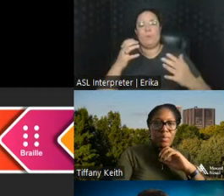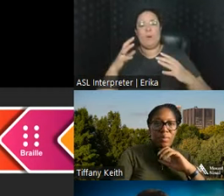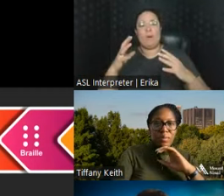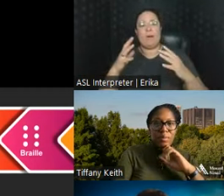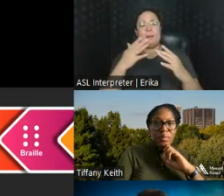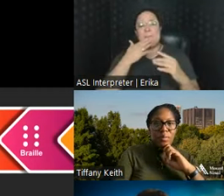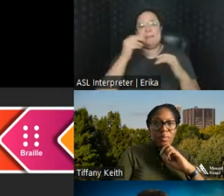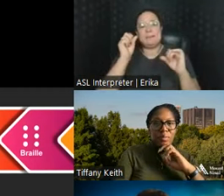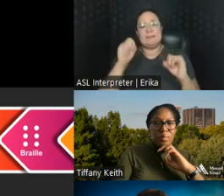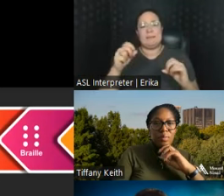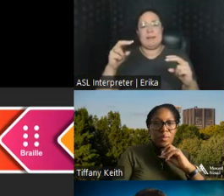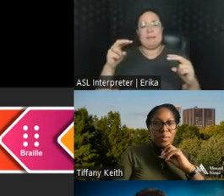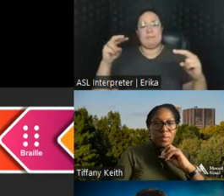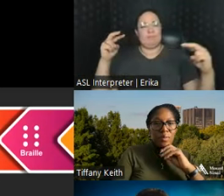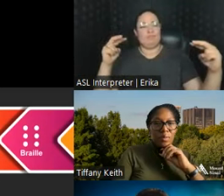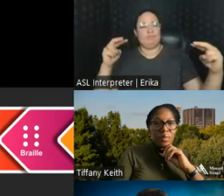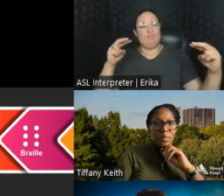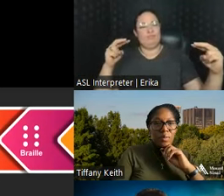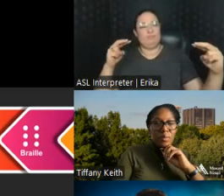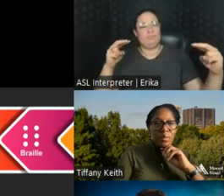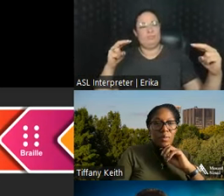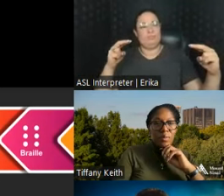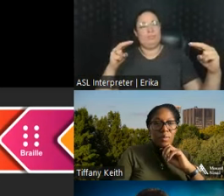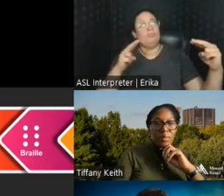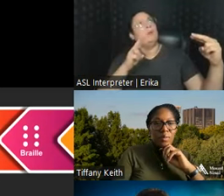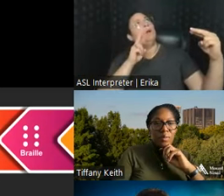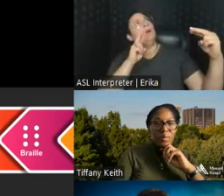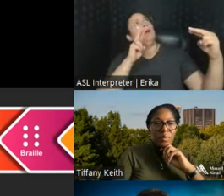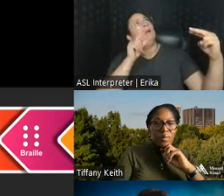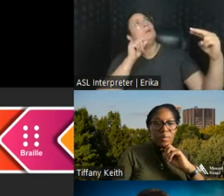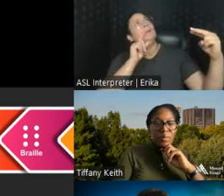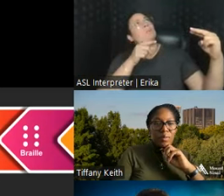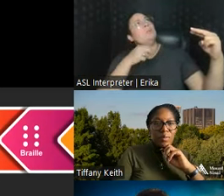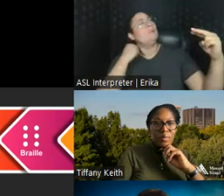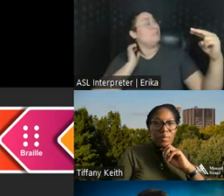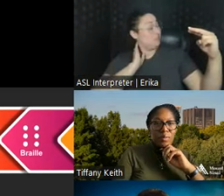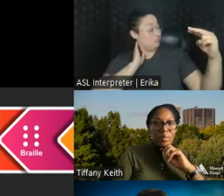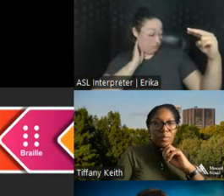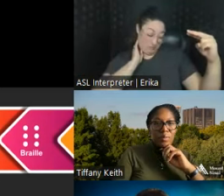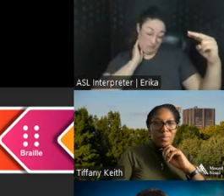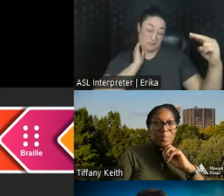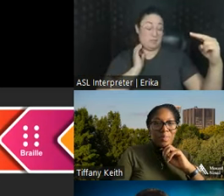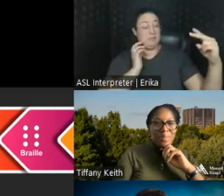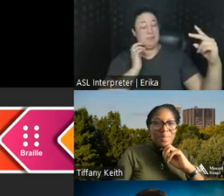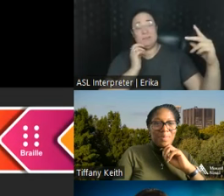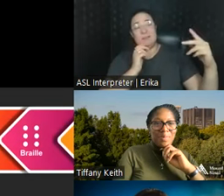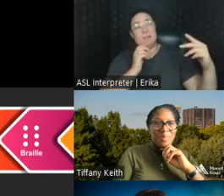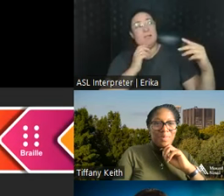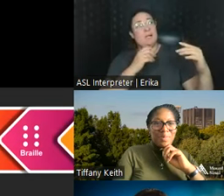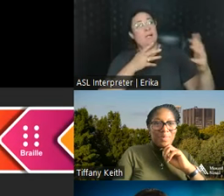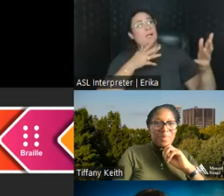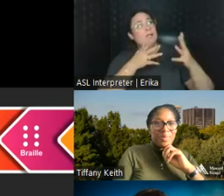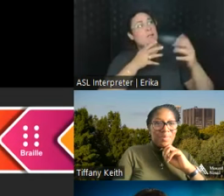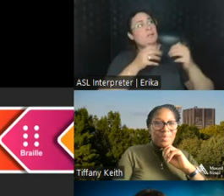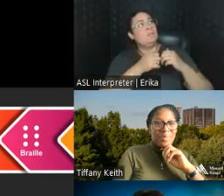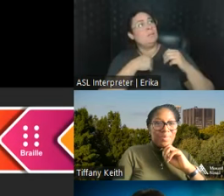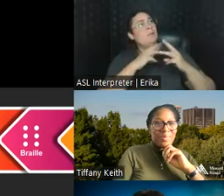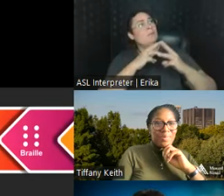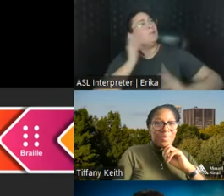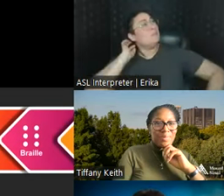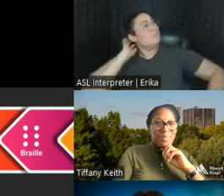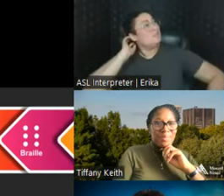best you can, because looking up for 20 minutes while you very emphatically talk to me about the weather,